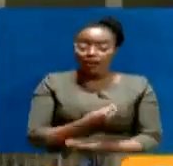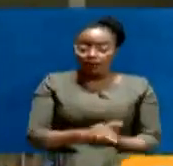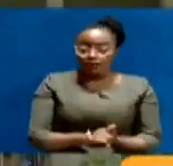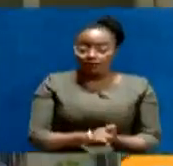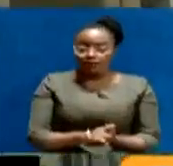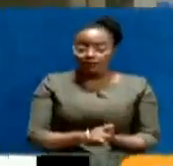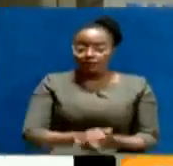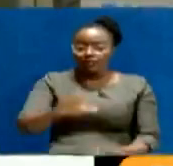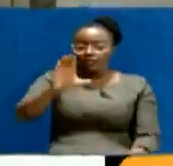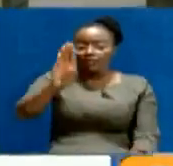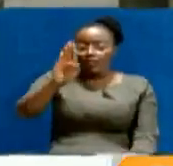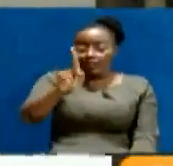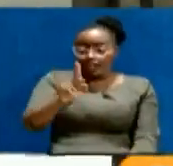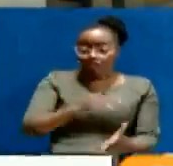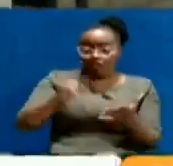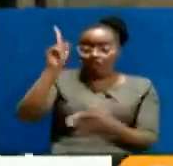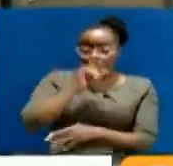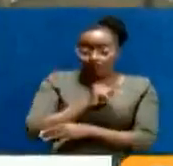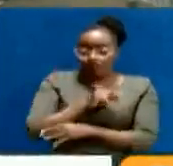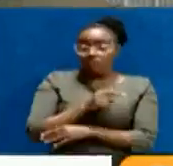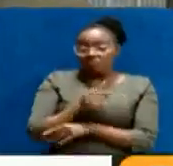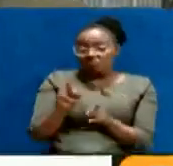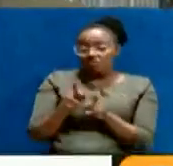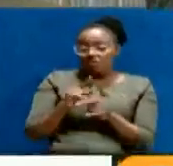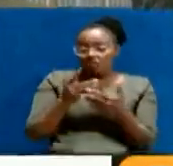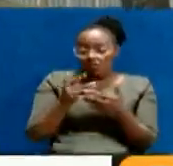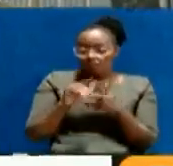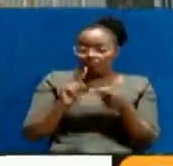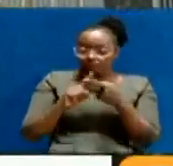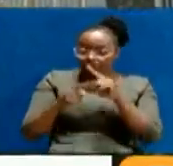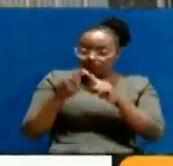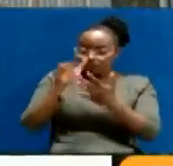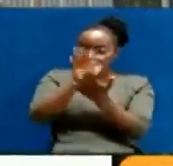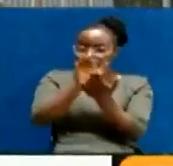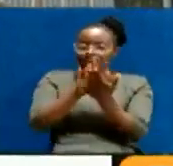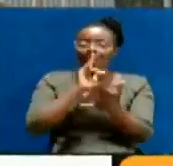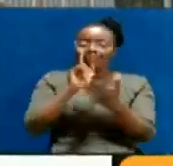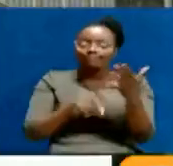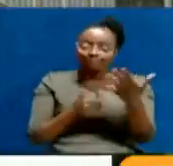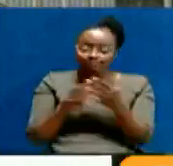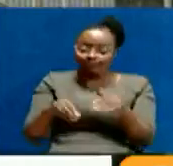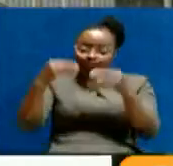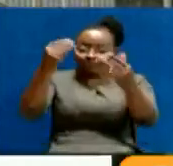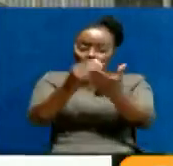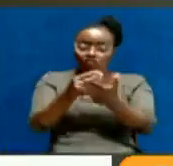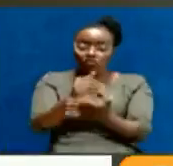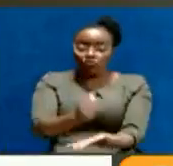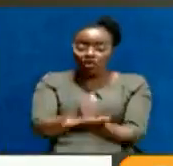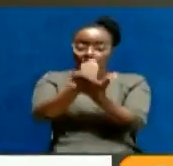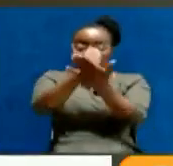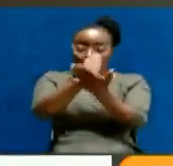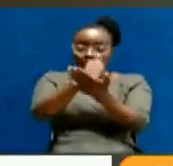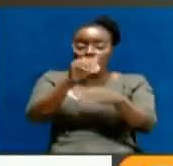The Central Bank of Kenya has approved the liquidation of Charterhouse Bank. The regulator says liquidation would facilitate the